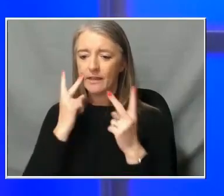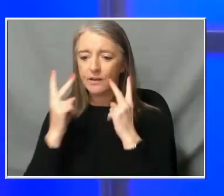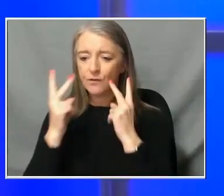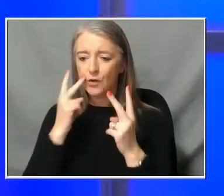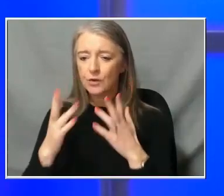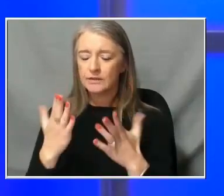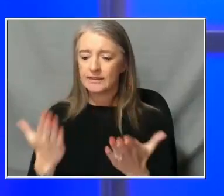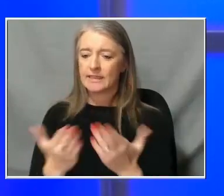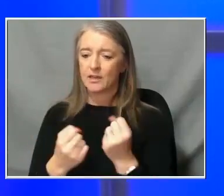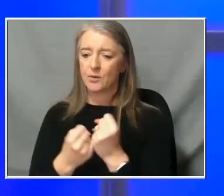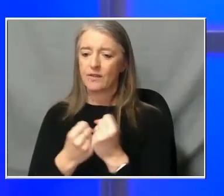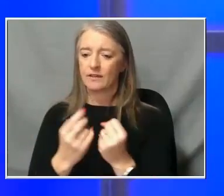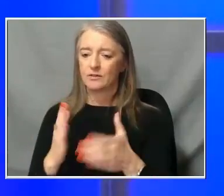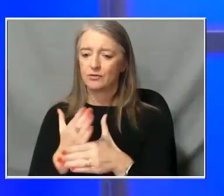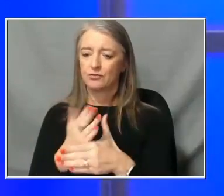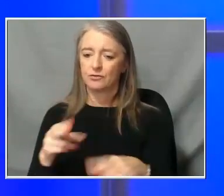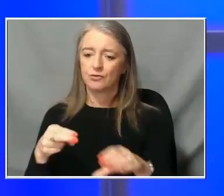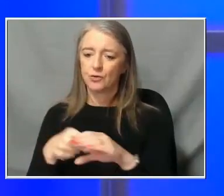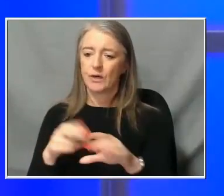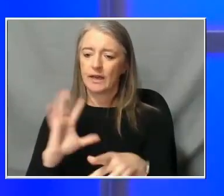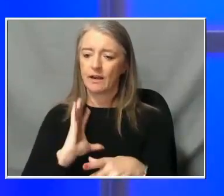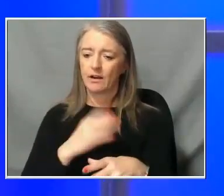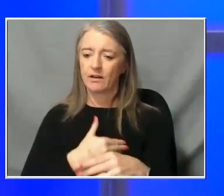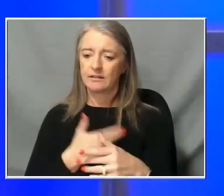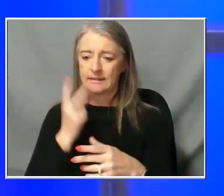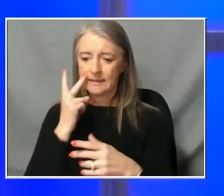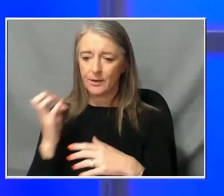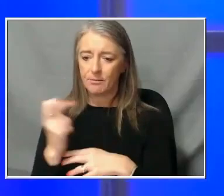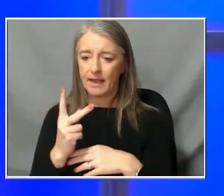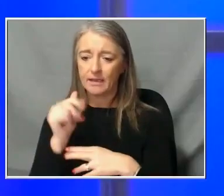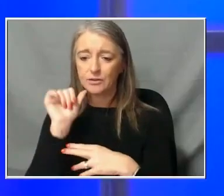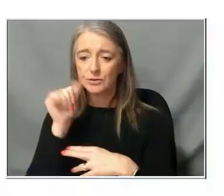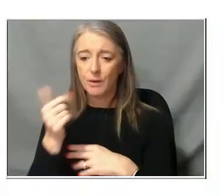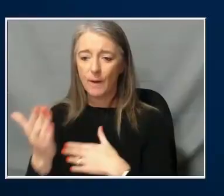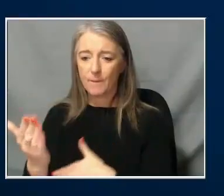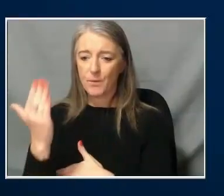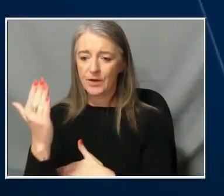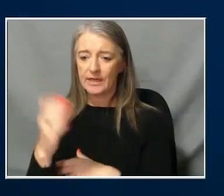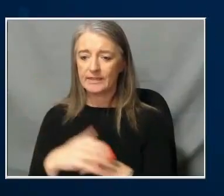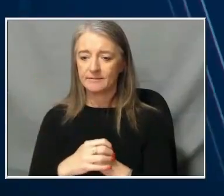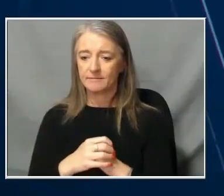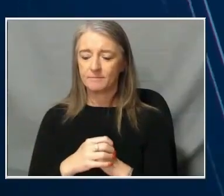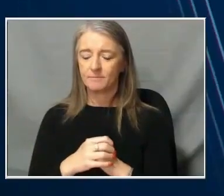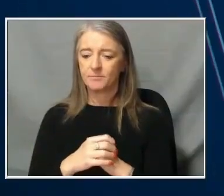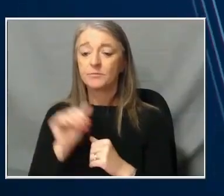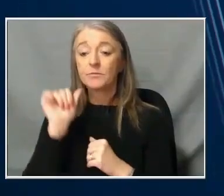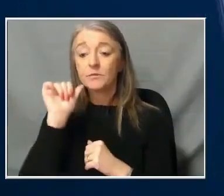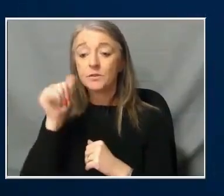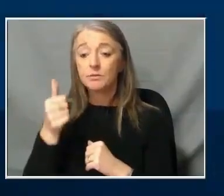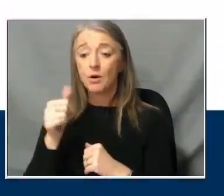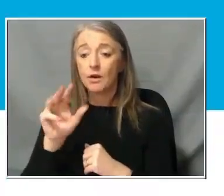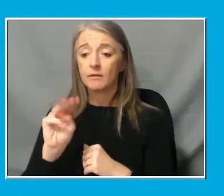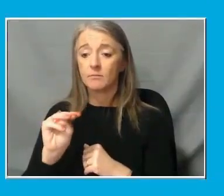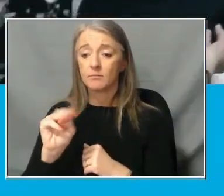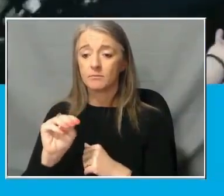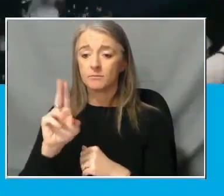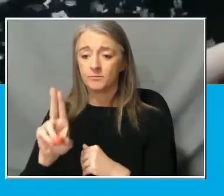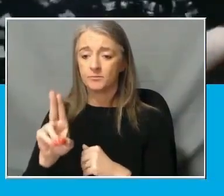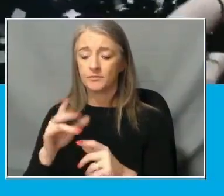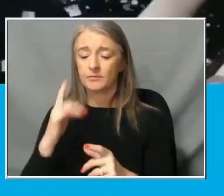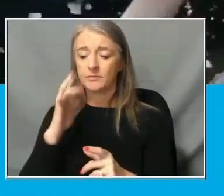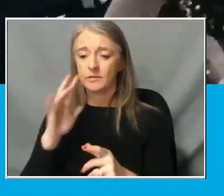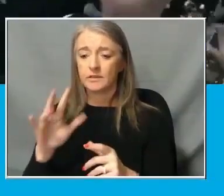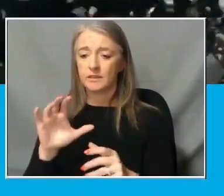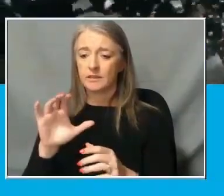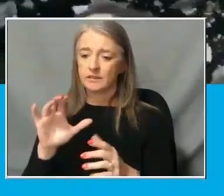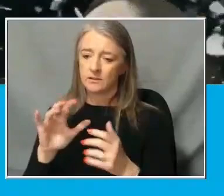here with us and joining the conversation. We will see you right back here tomorrow morning. Coming up tomorrow on the Morning Medical Update. It's crunch